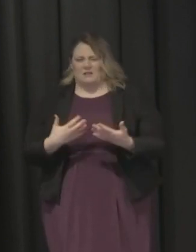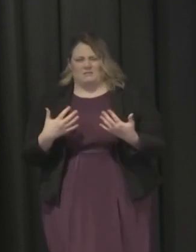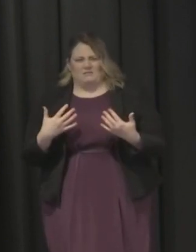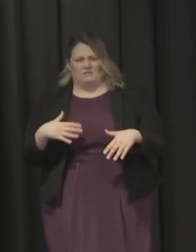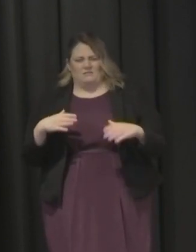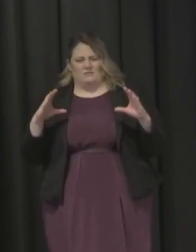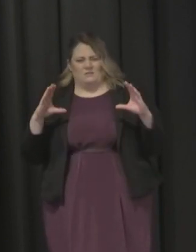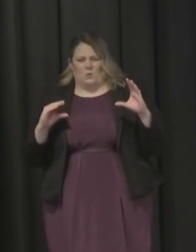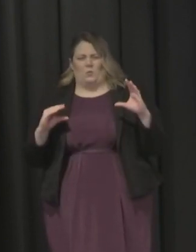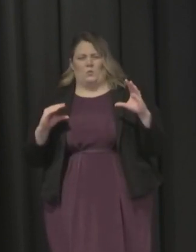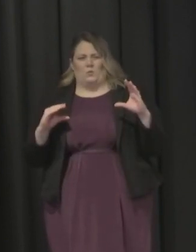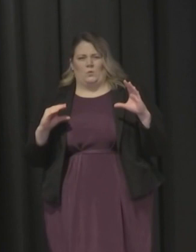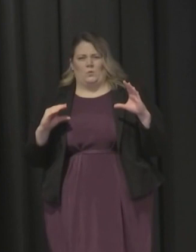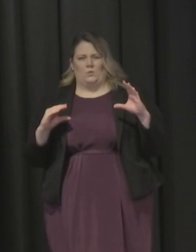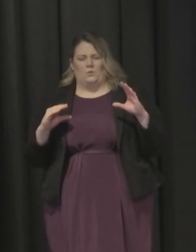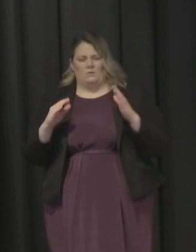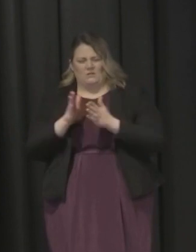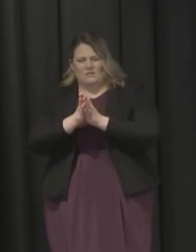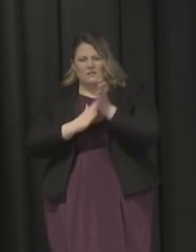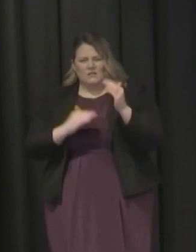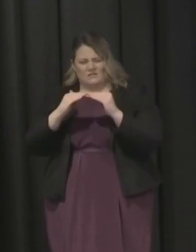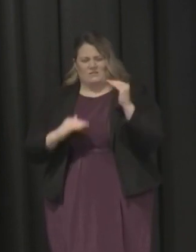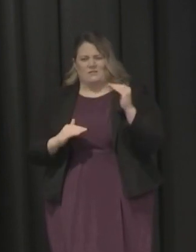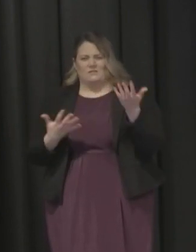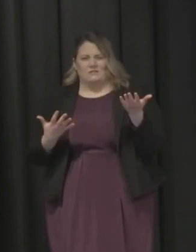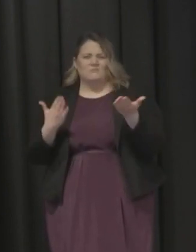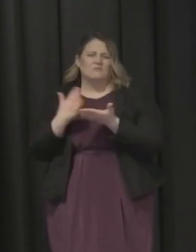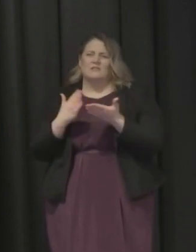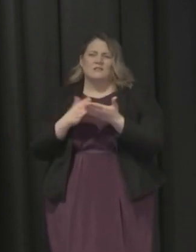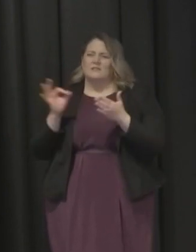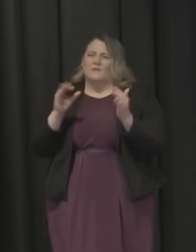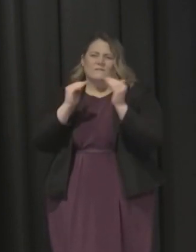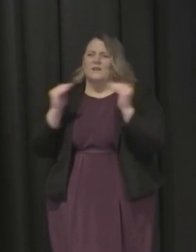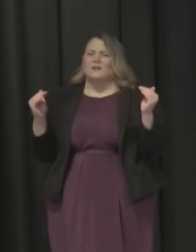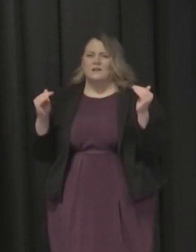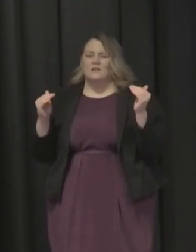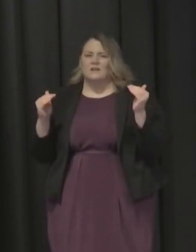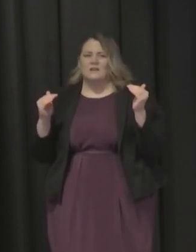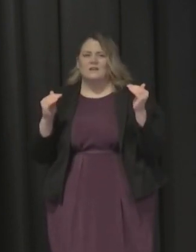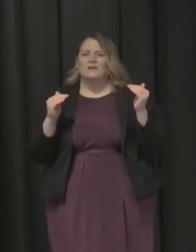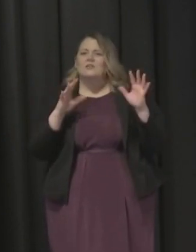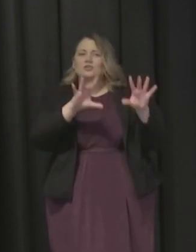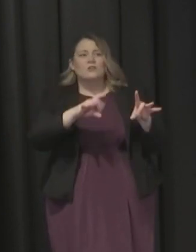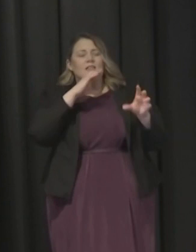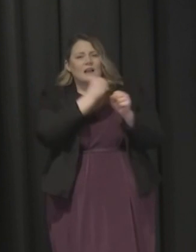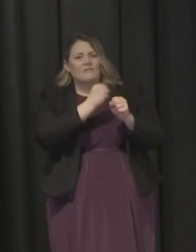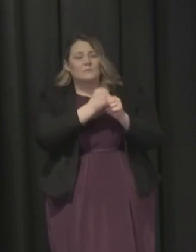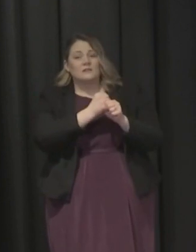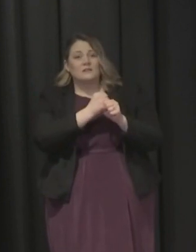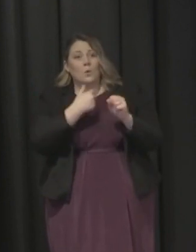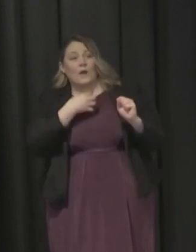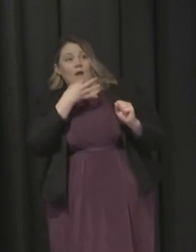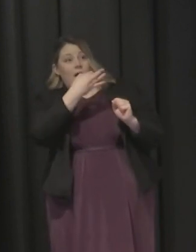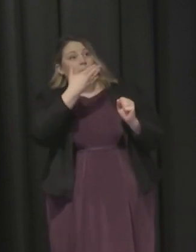our industries disadvantaged, nor will we be subject to economic coercion by the federal government if